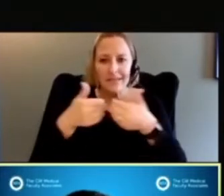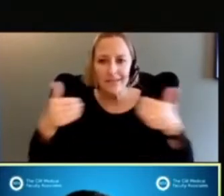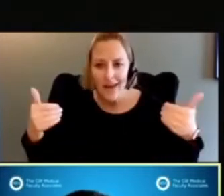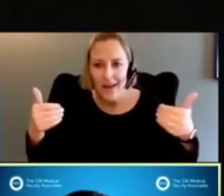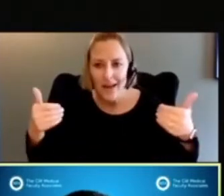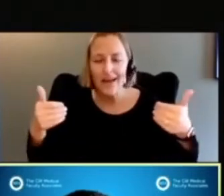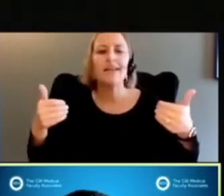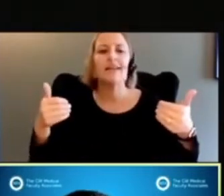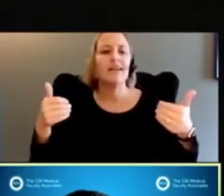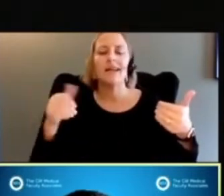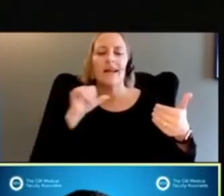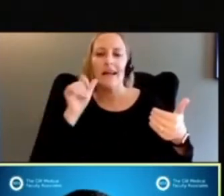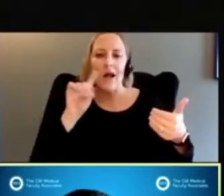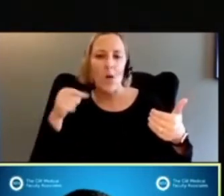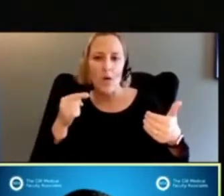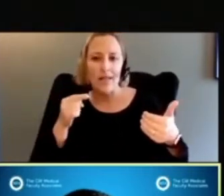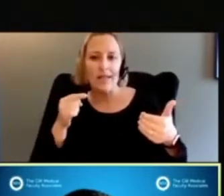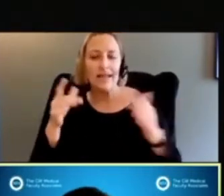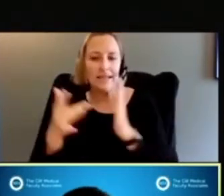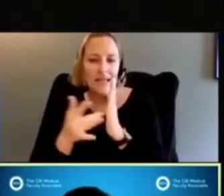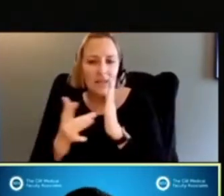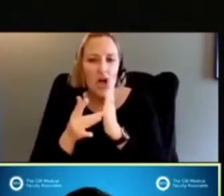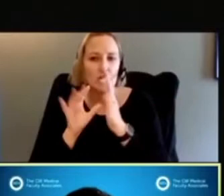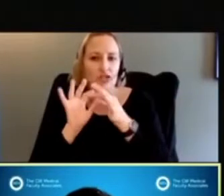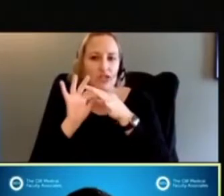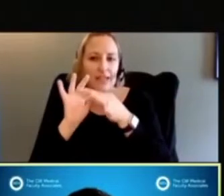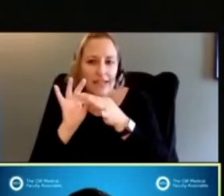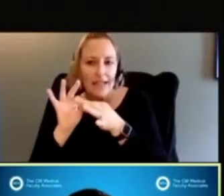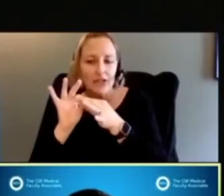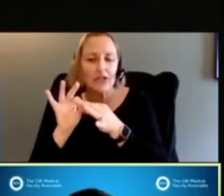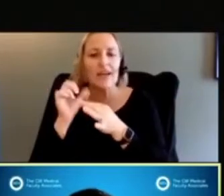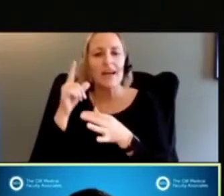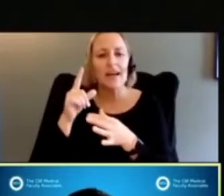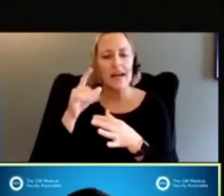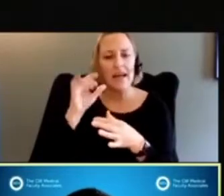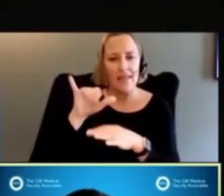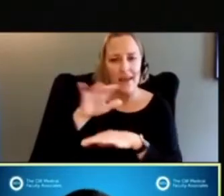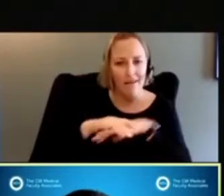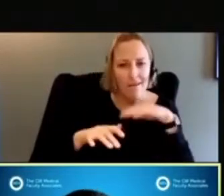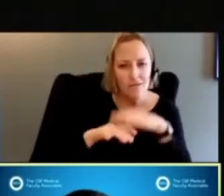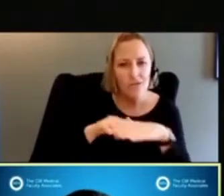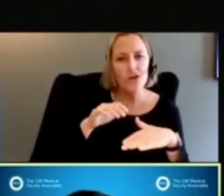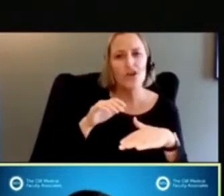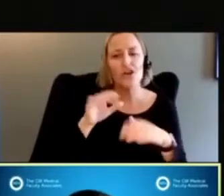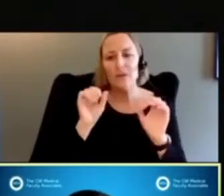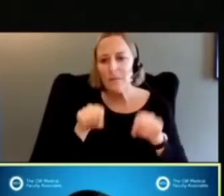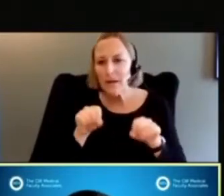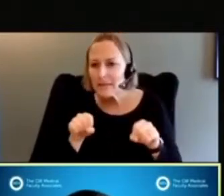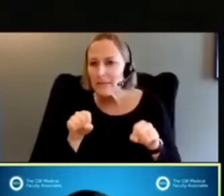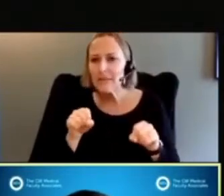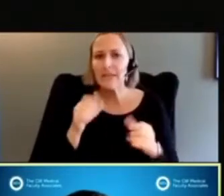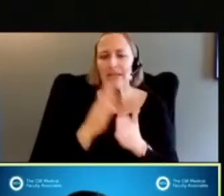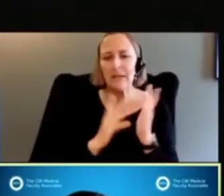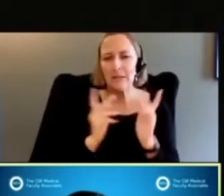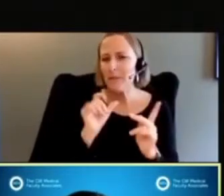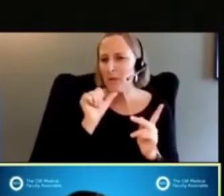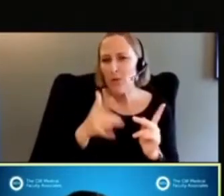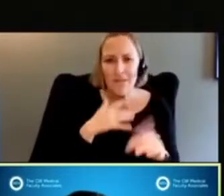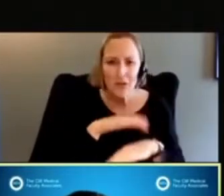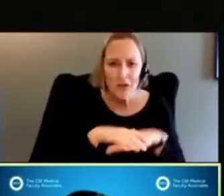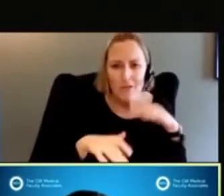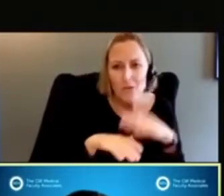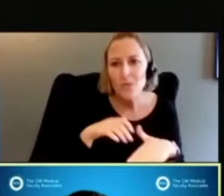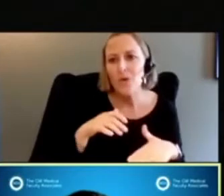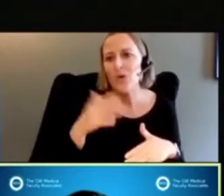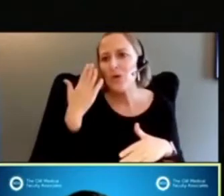and connectivity, but really the knowledge and comfort and the possibility of utilizing the technology to improve your health.